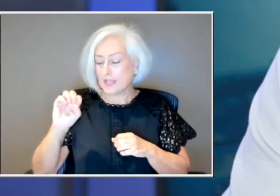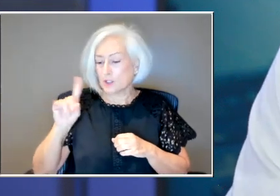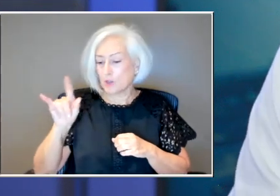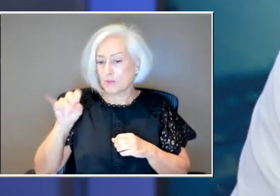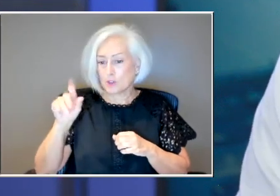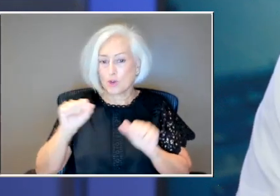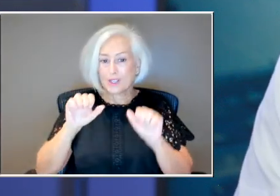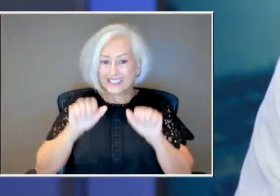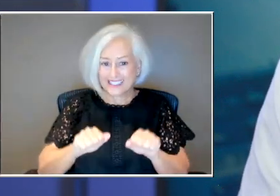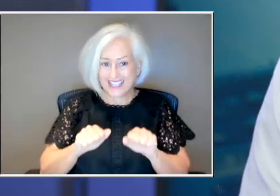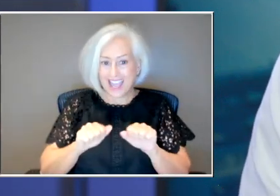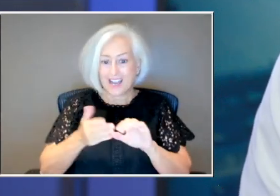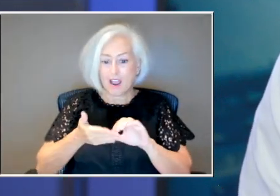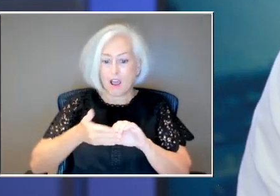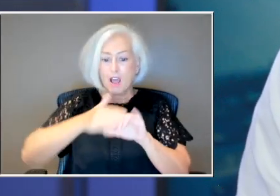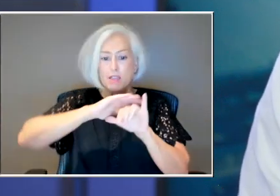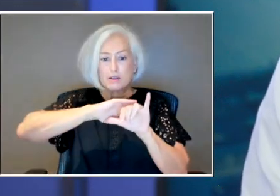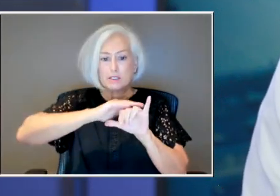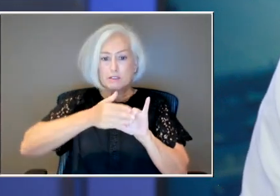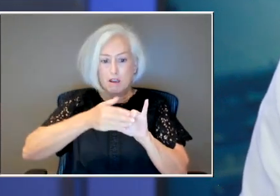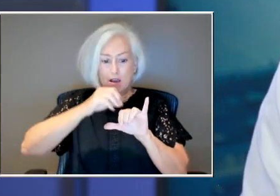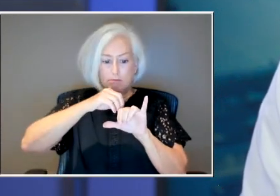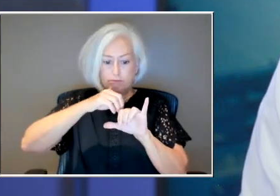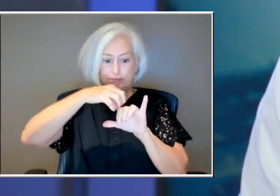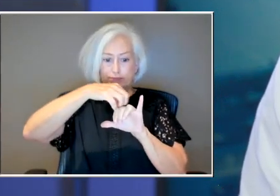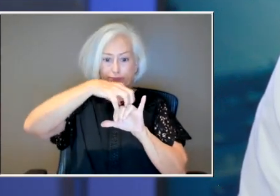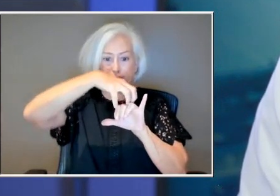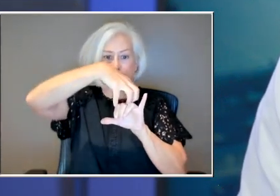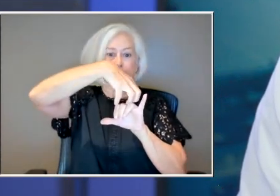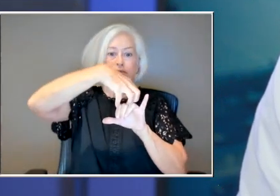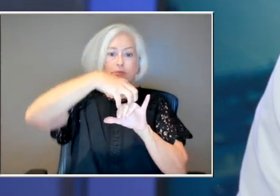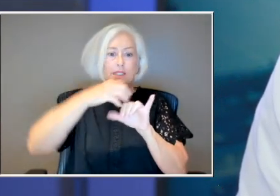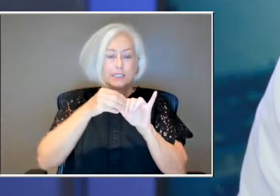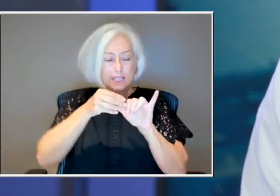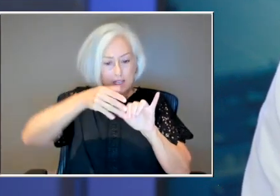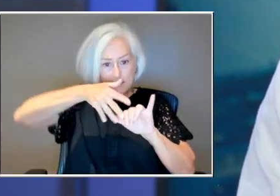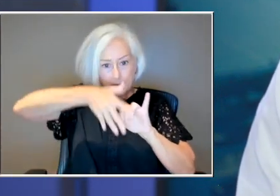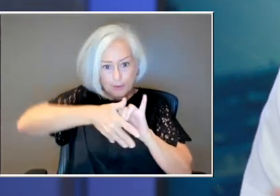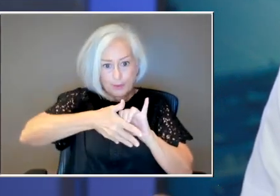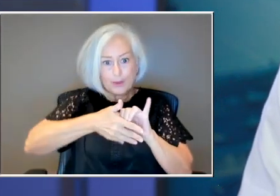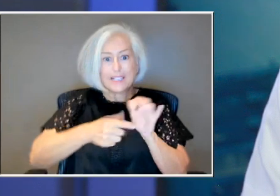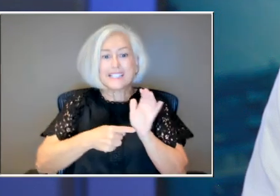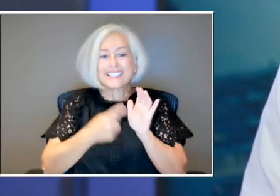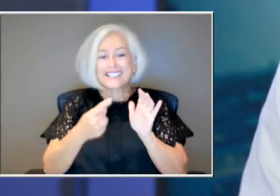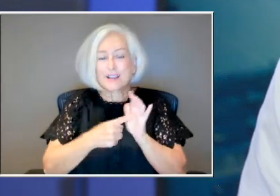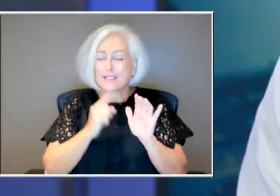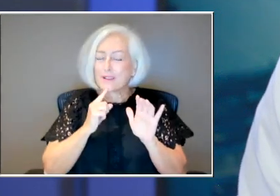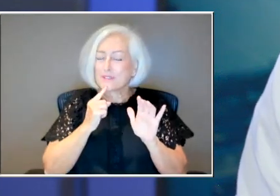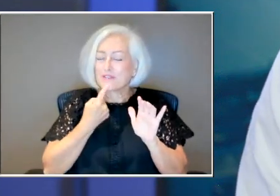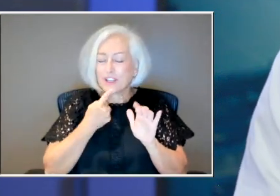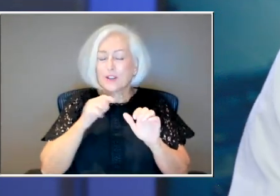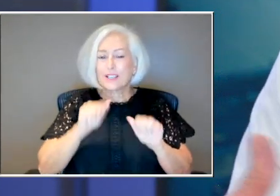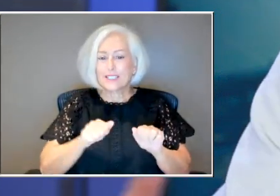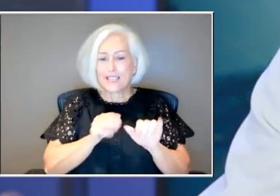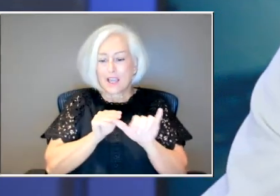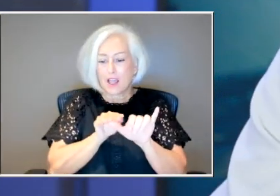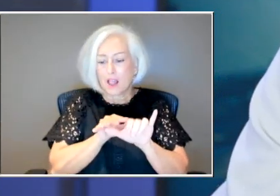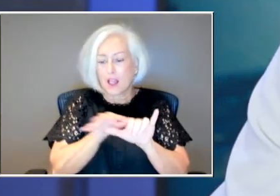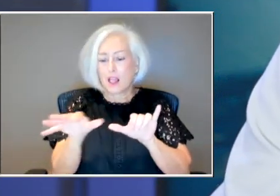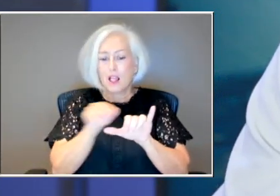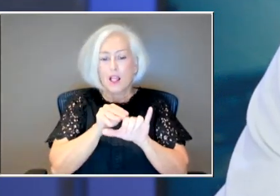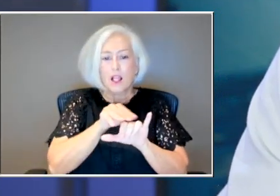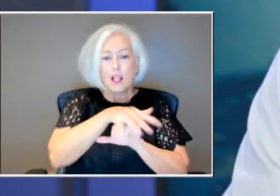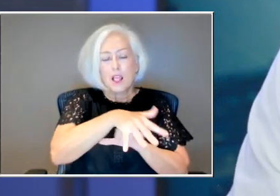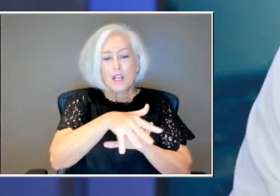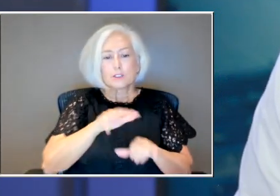into the tissue and even invade into the bladder, the bowels, ureters, things like that. So severe endometriosis is deeply